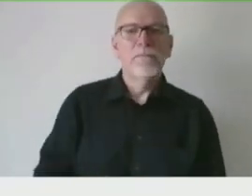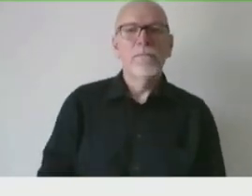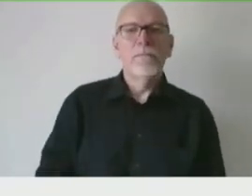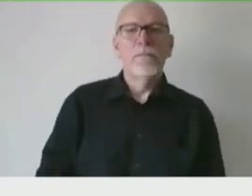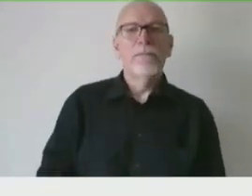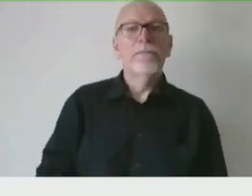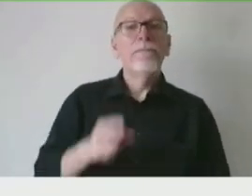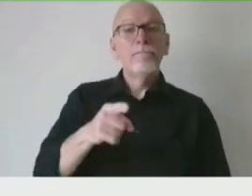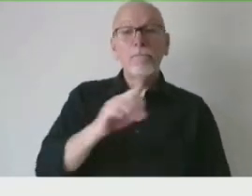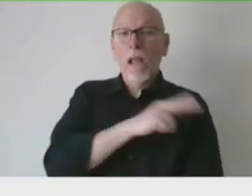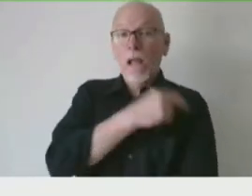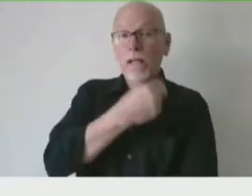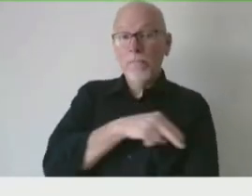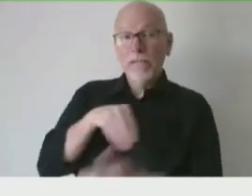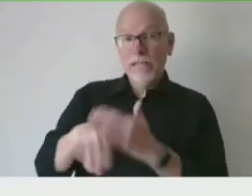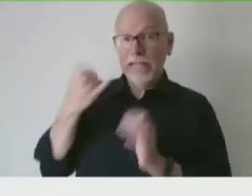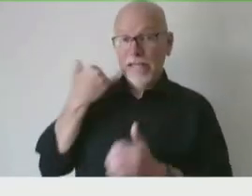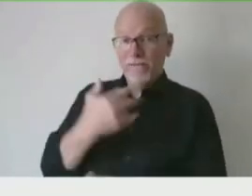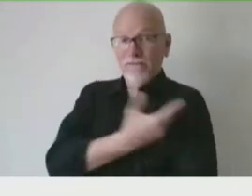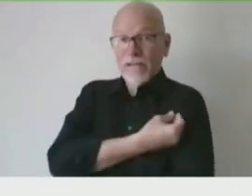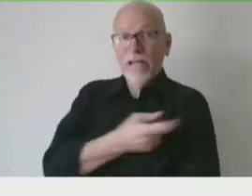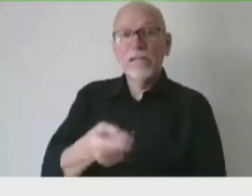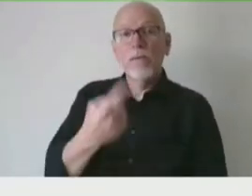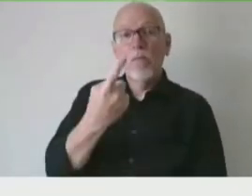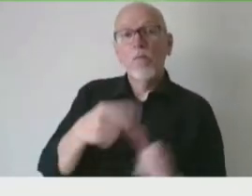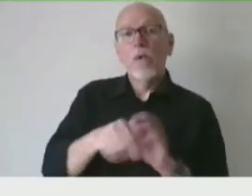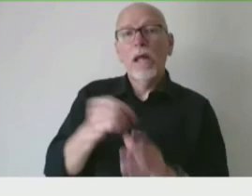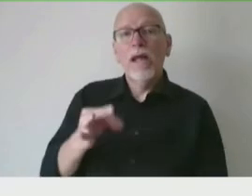of being hospitalized if you are vaccinated are 1 in